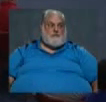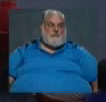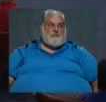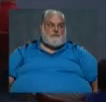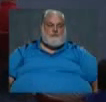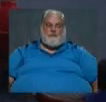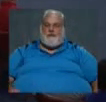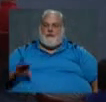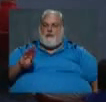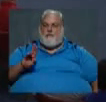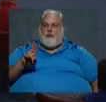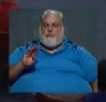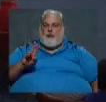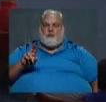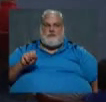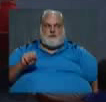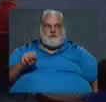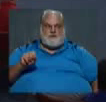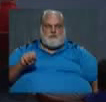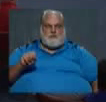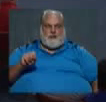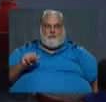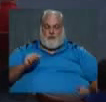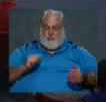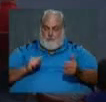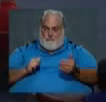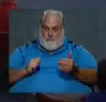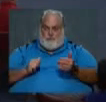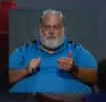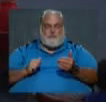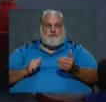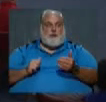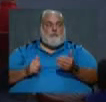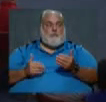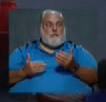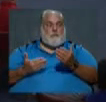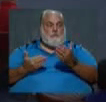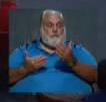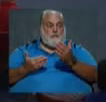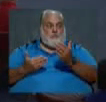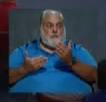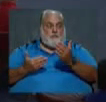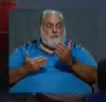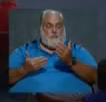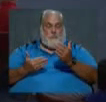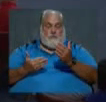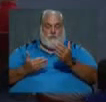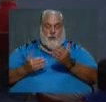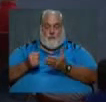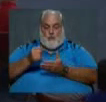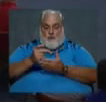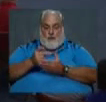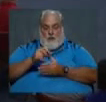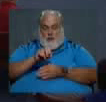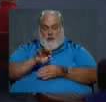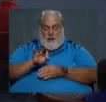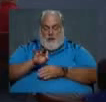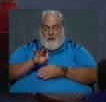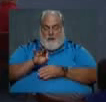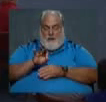Commissioner Bubbas. I was going to make a motion. You betcha. All right. I move for approval